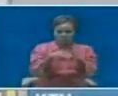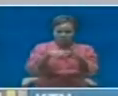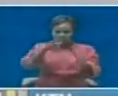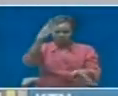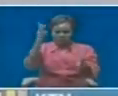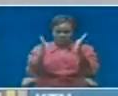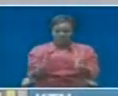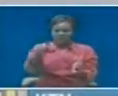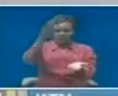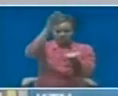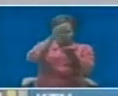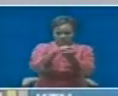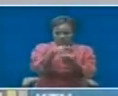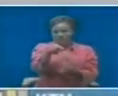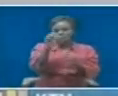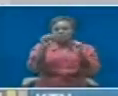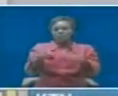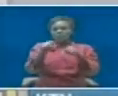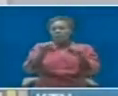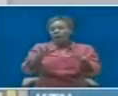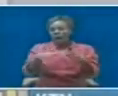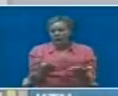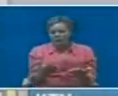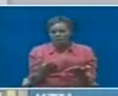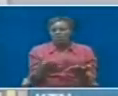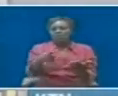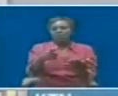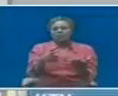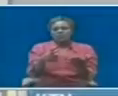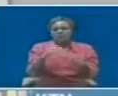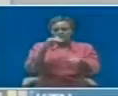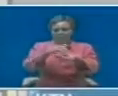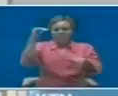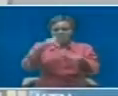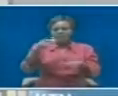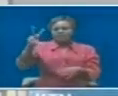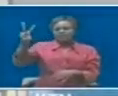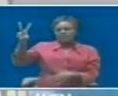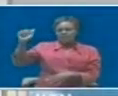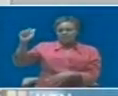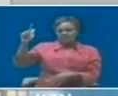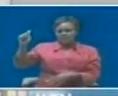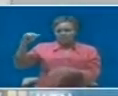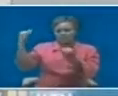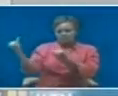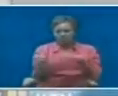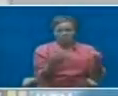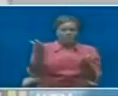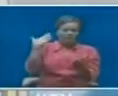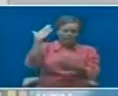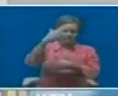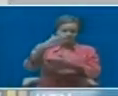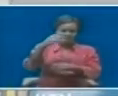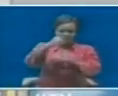analysts, the steep drop in inflation is as a result of the normalization of the effects of the VAT Act introduced last year,